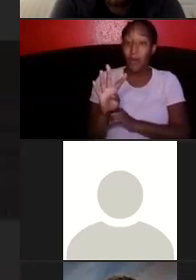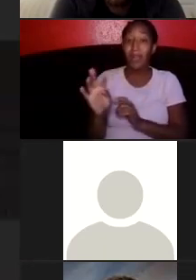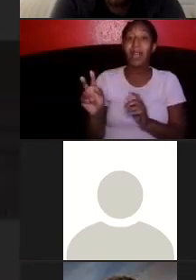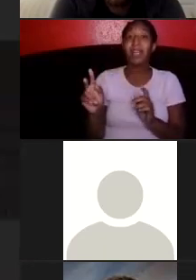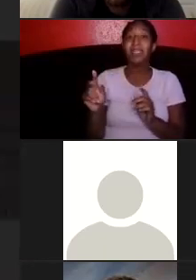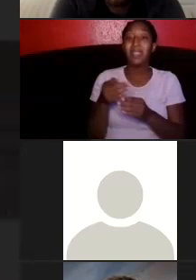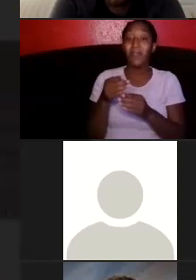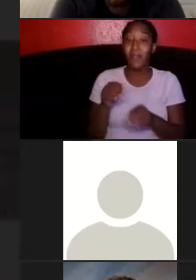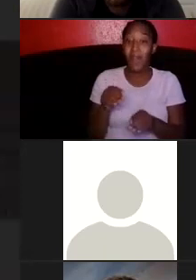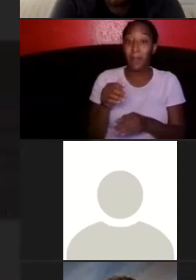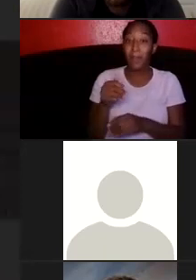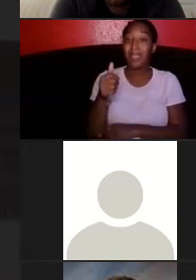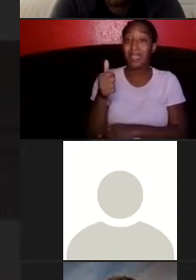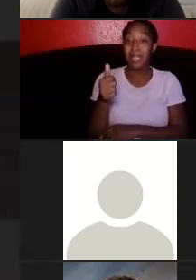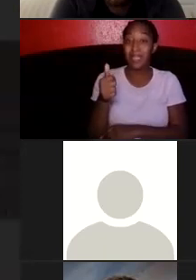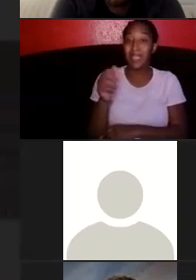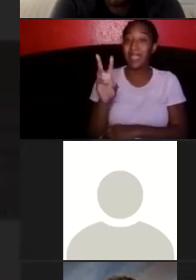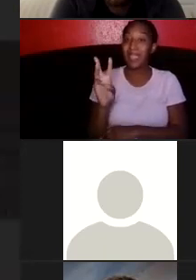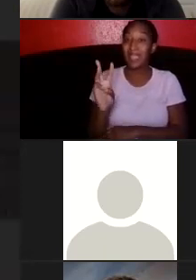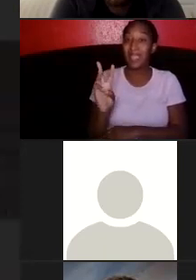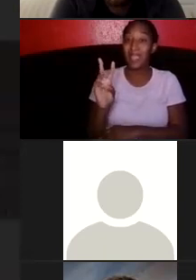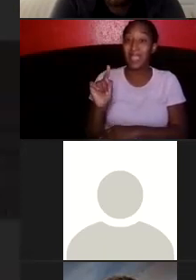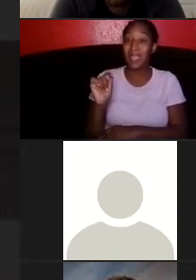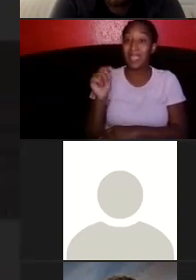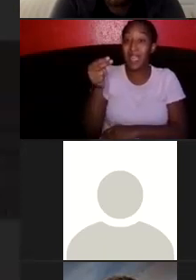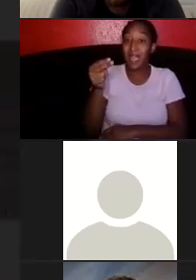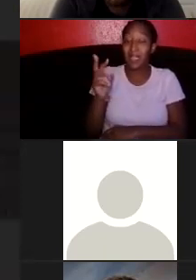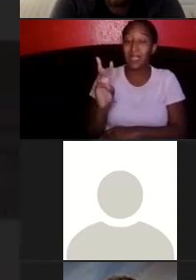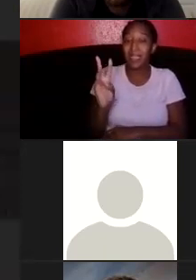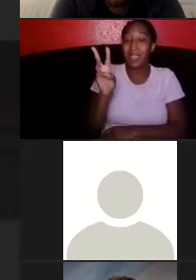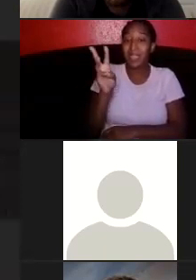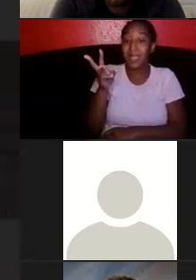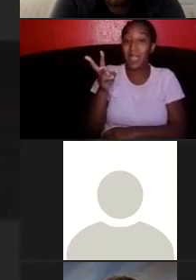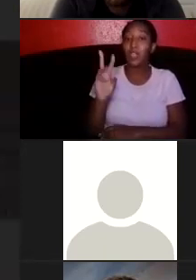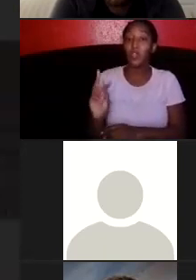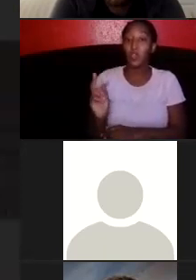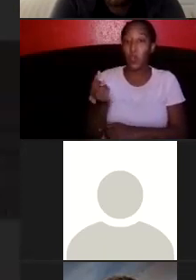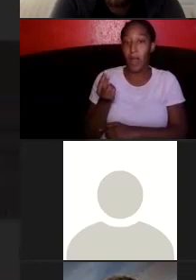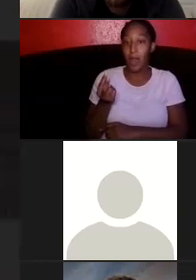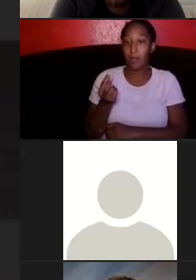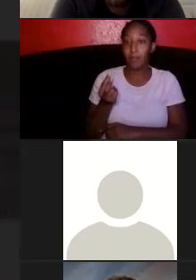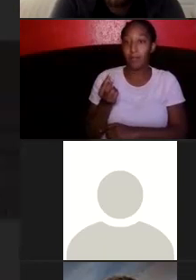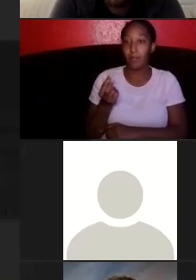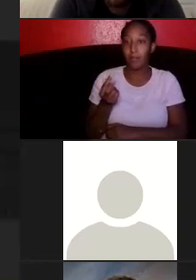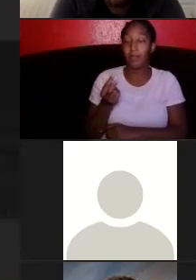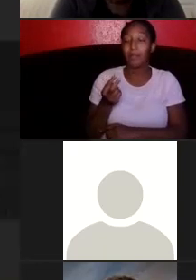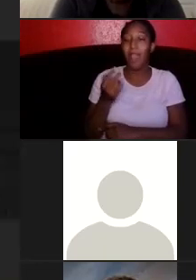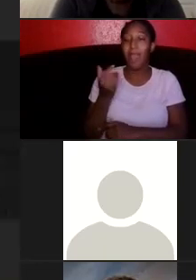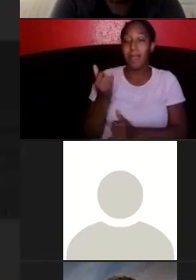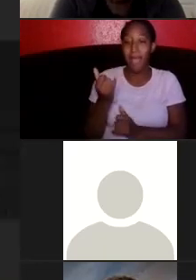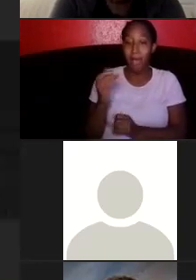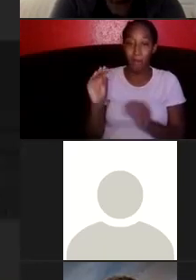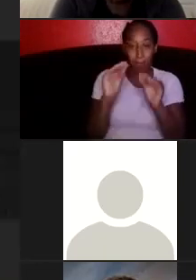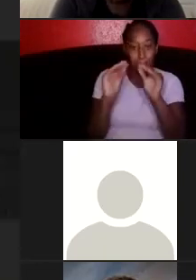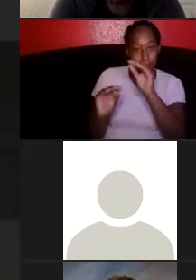Now, let me just play around with this just for a minute. Do you realize that if this number is not